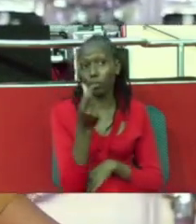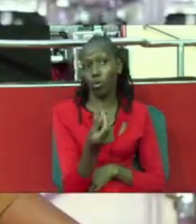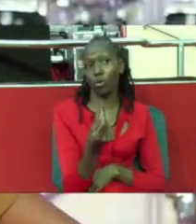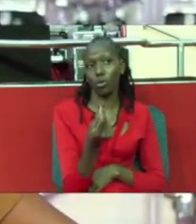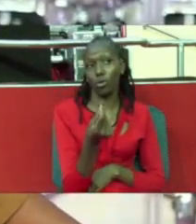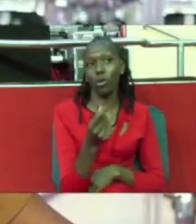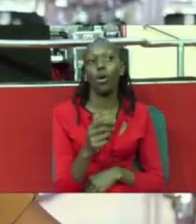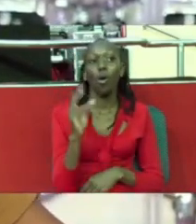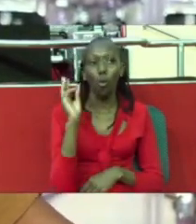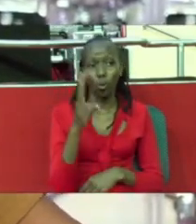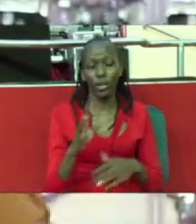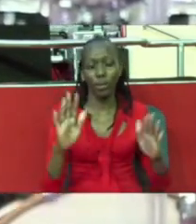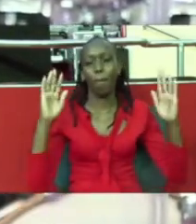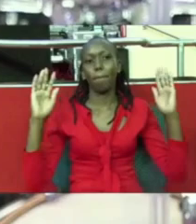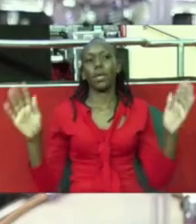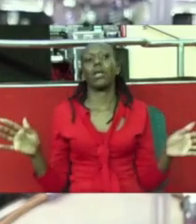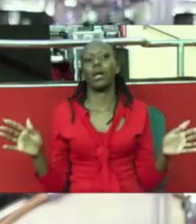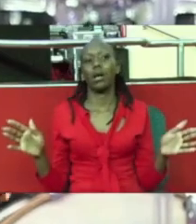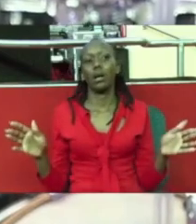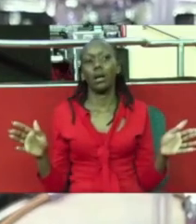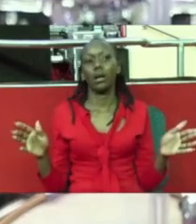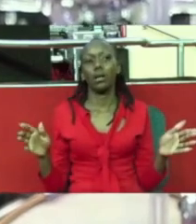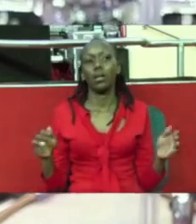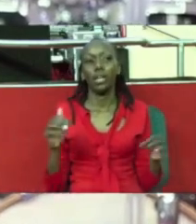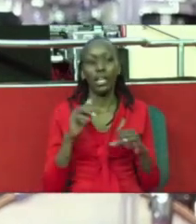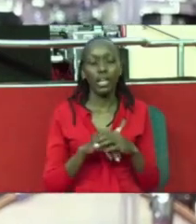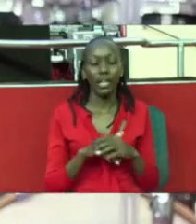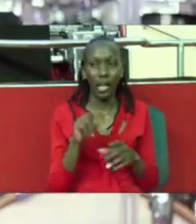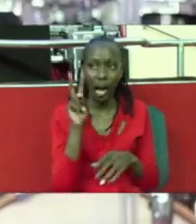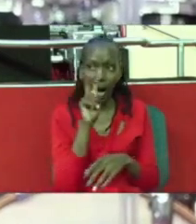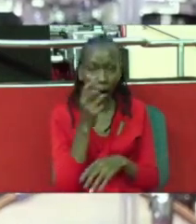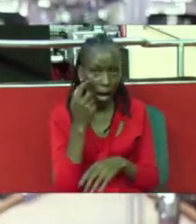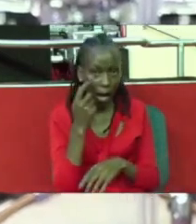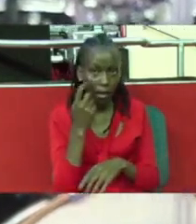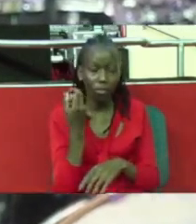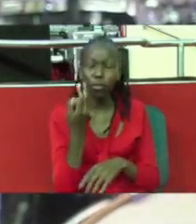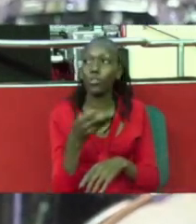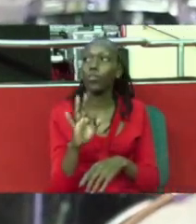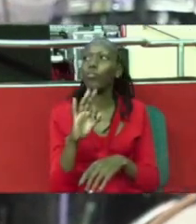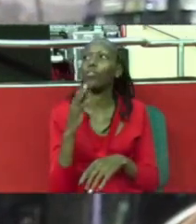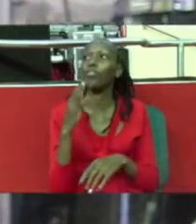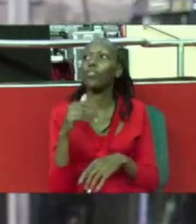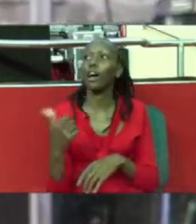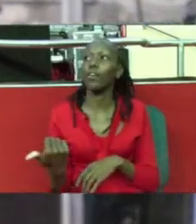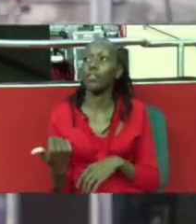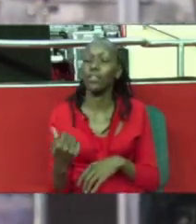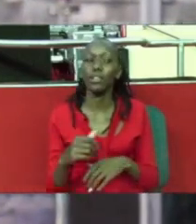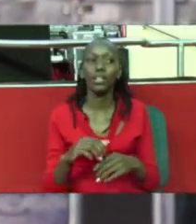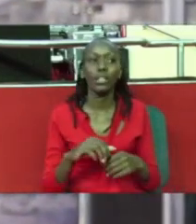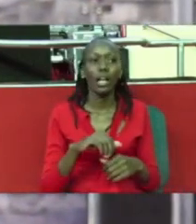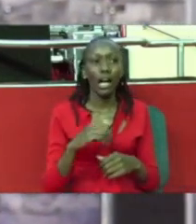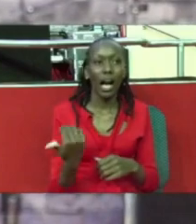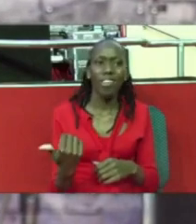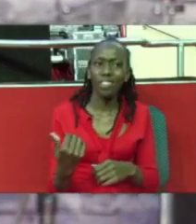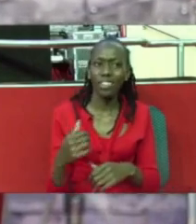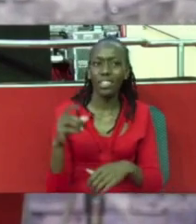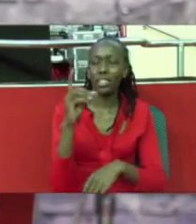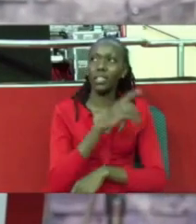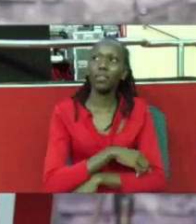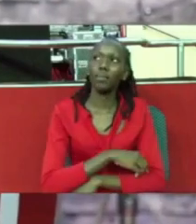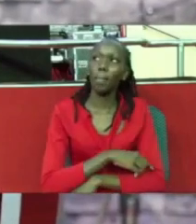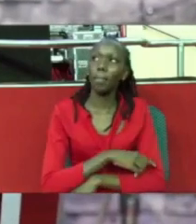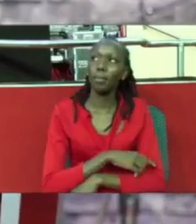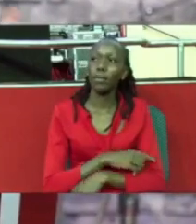mighty. Kitakuwa kikubwa. In the eyes of others. Katika macho ya wengine. Just the other day. Siku nyingine tu. When